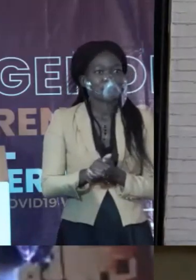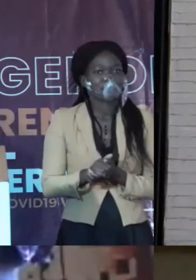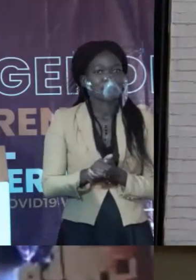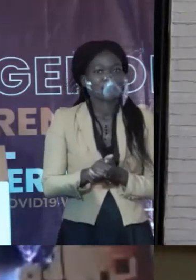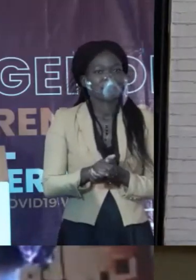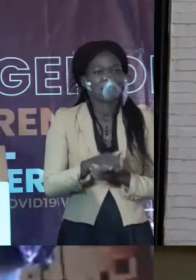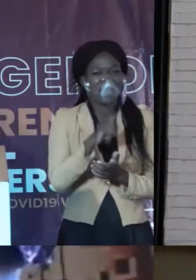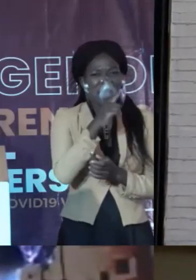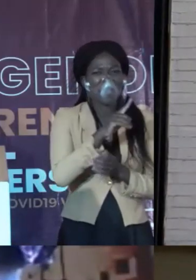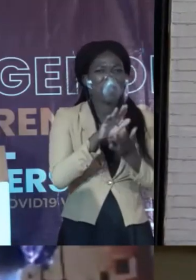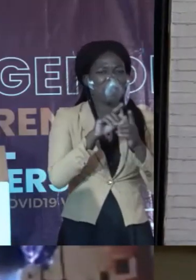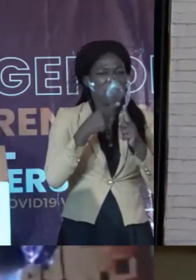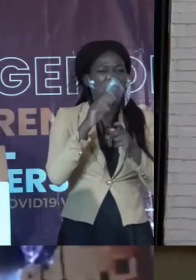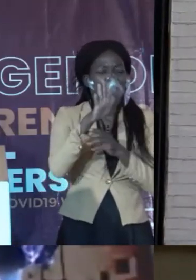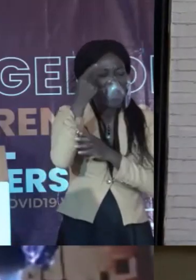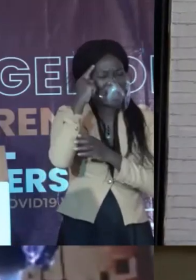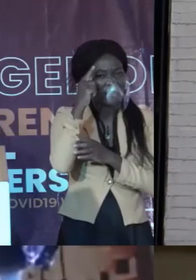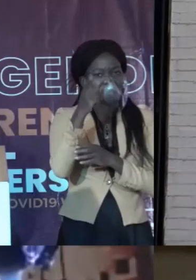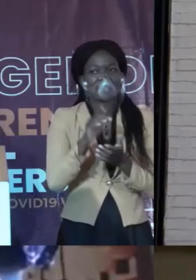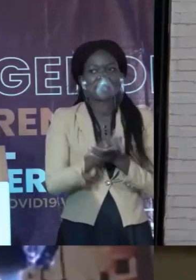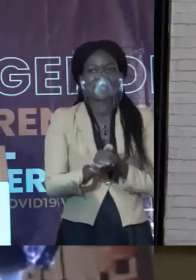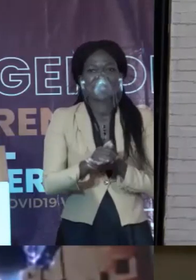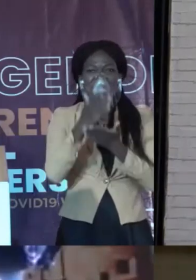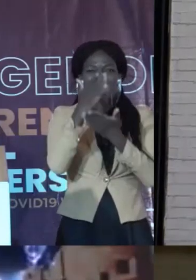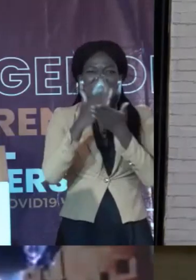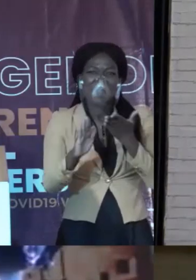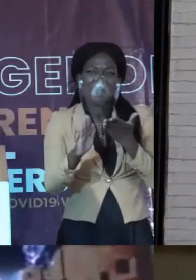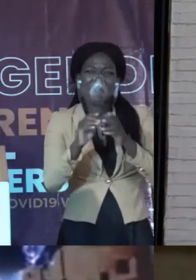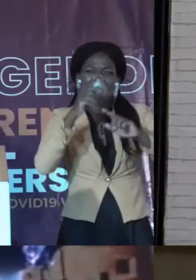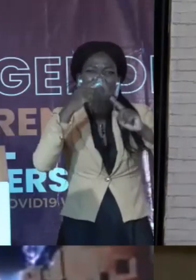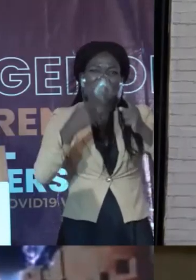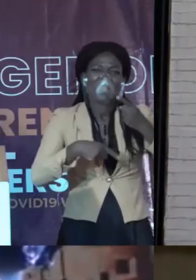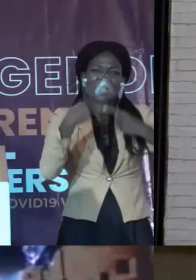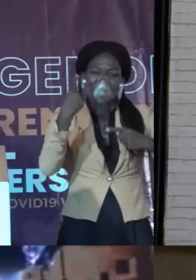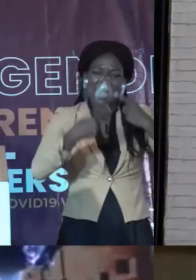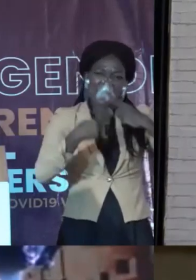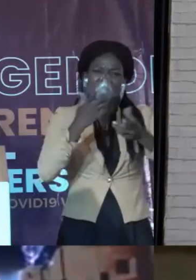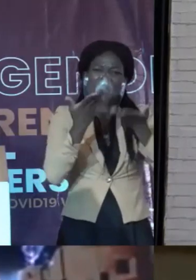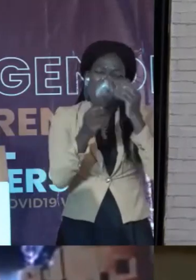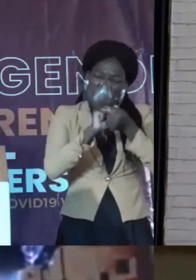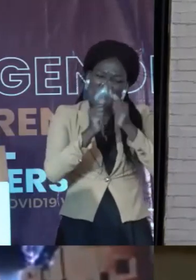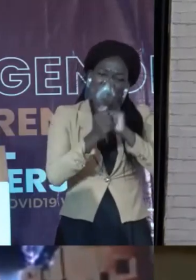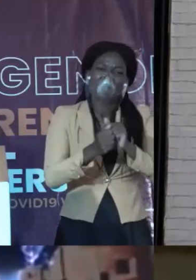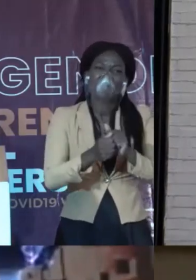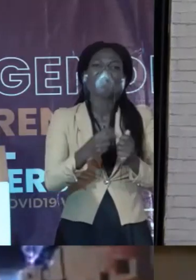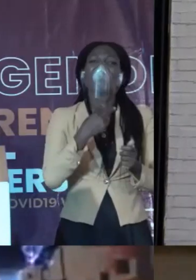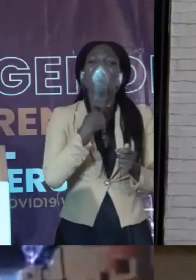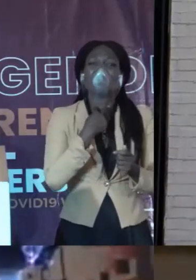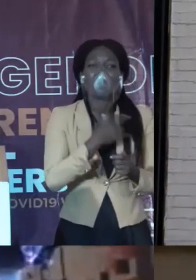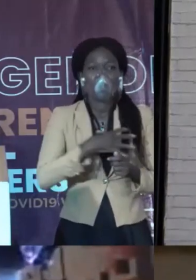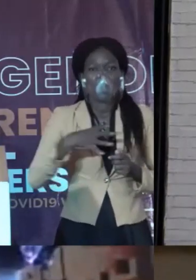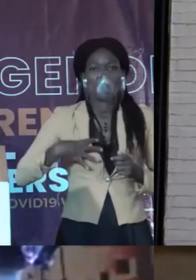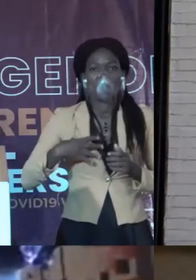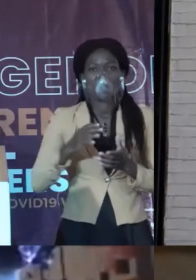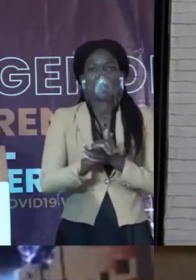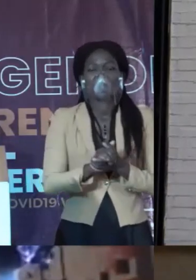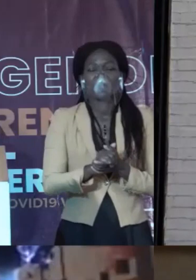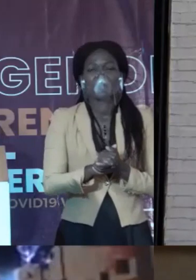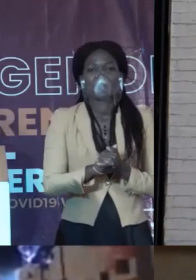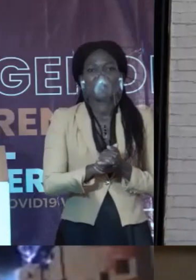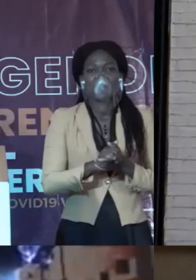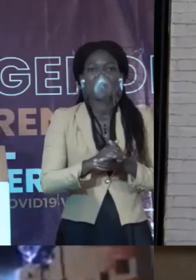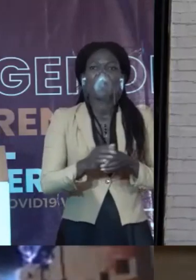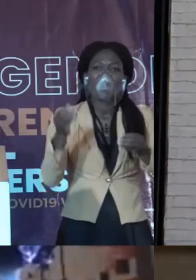your own experience, what are Right. some of the constraints that hinder women to meaningfully engage